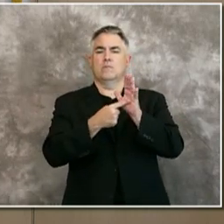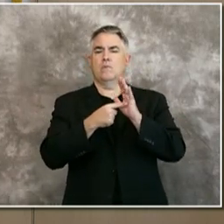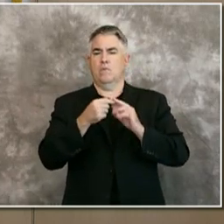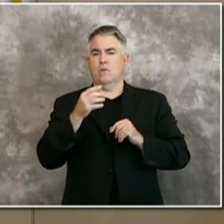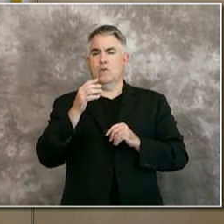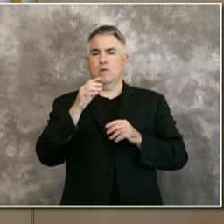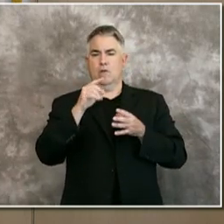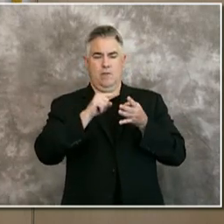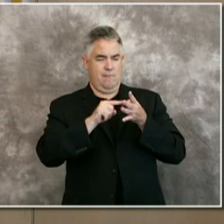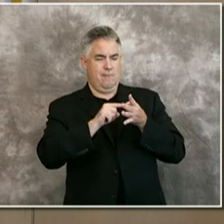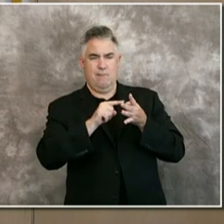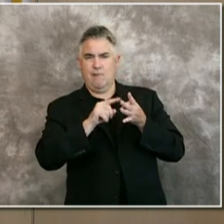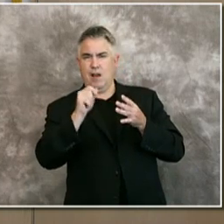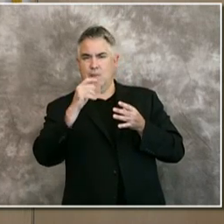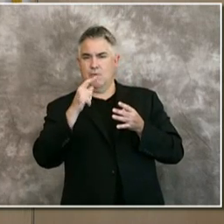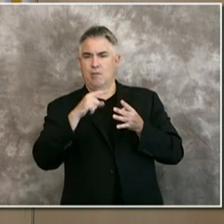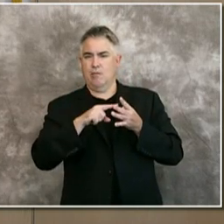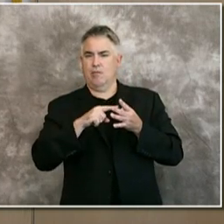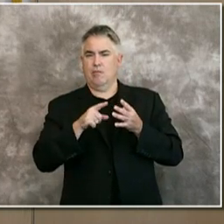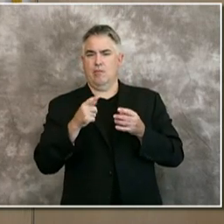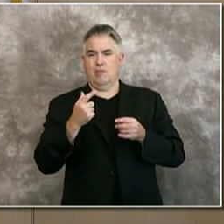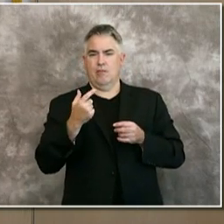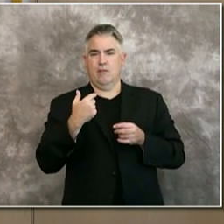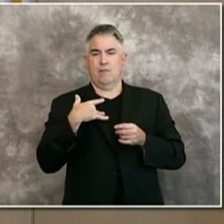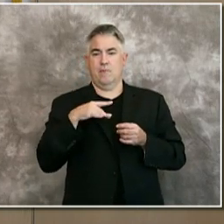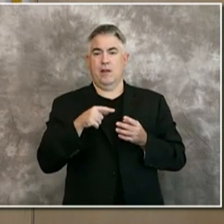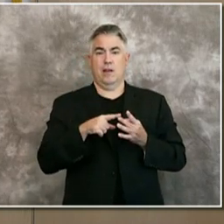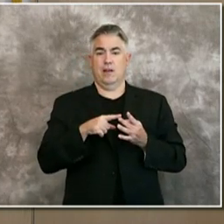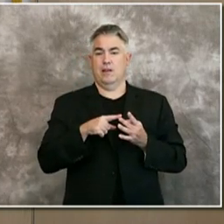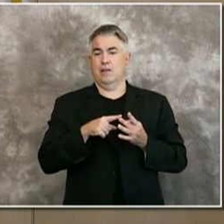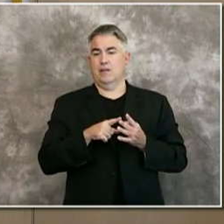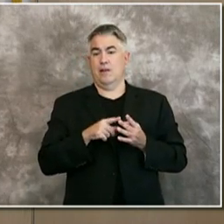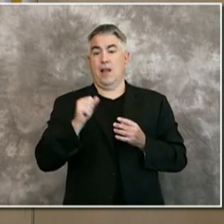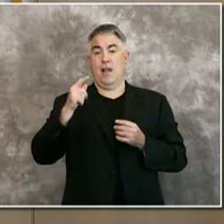we typically do. And actually, April is